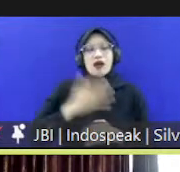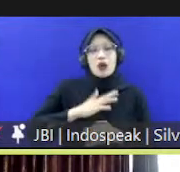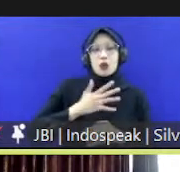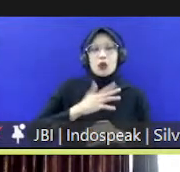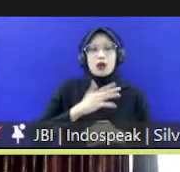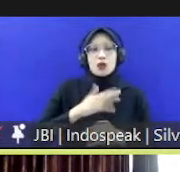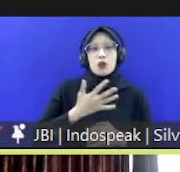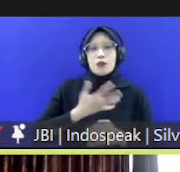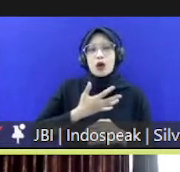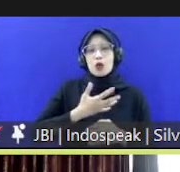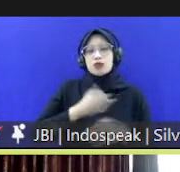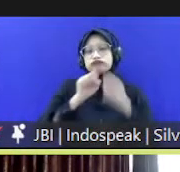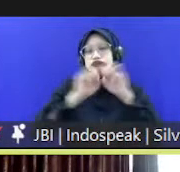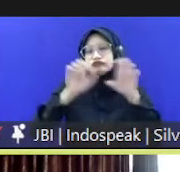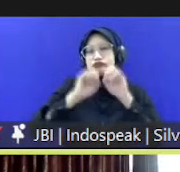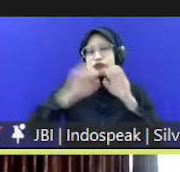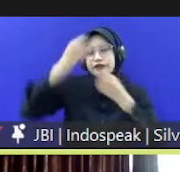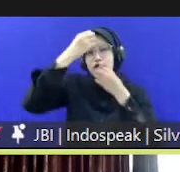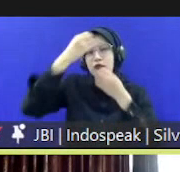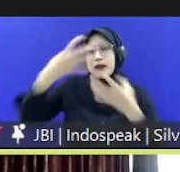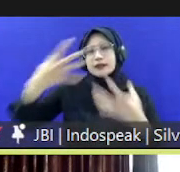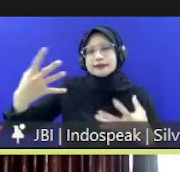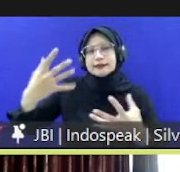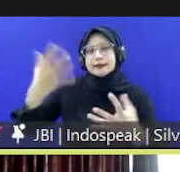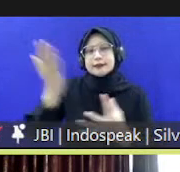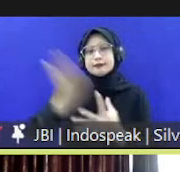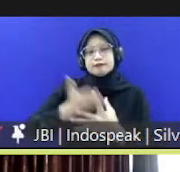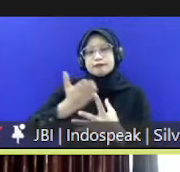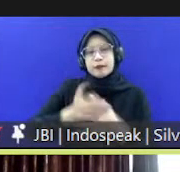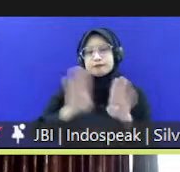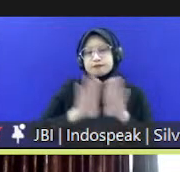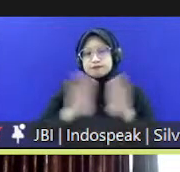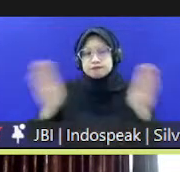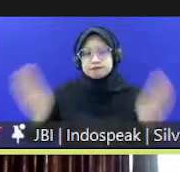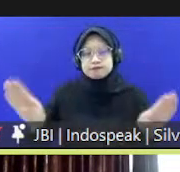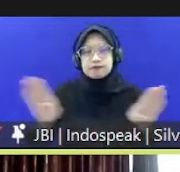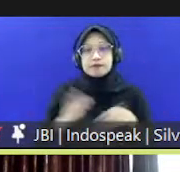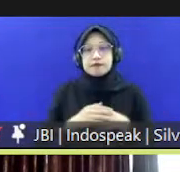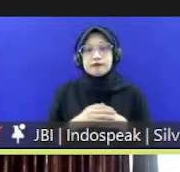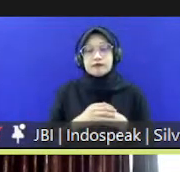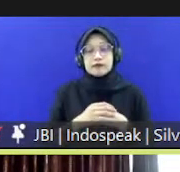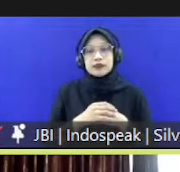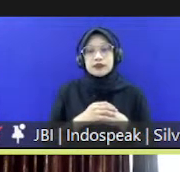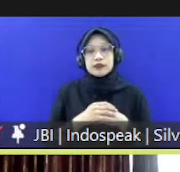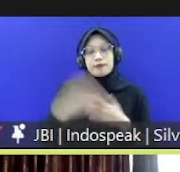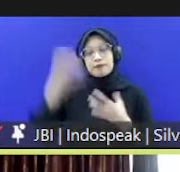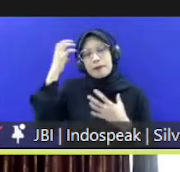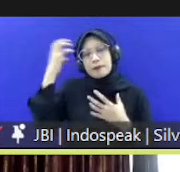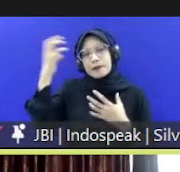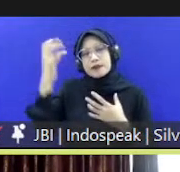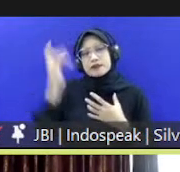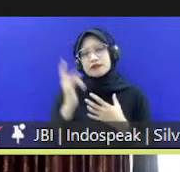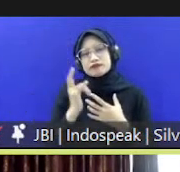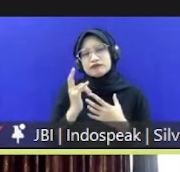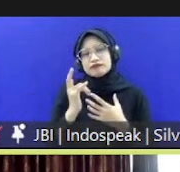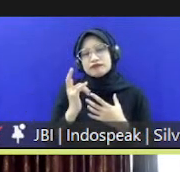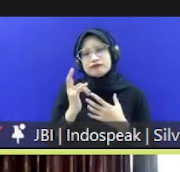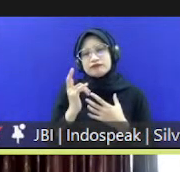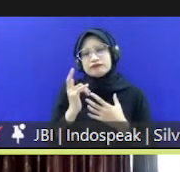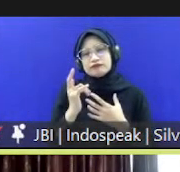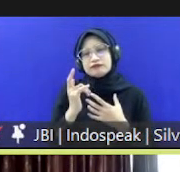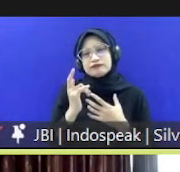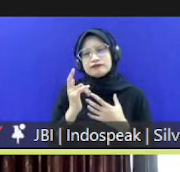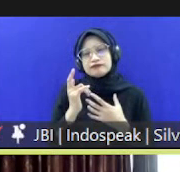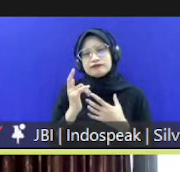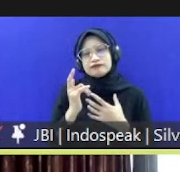WHO recommended the probable death also counted as COVID-19 death, but the government remained at the position